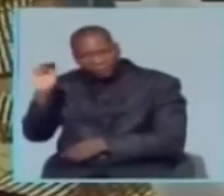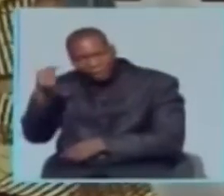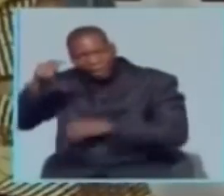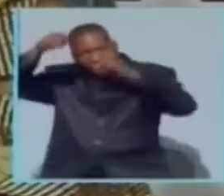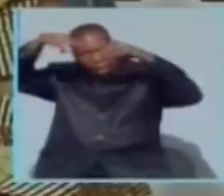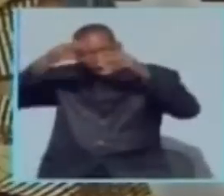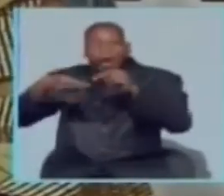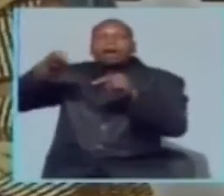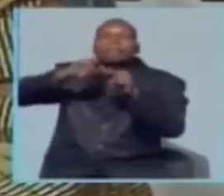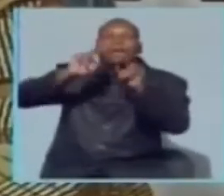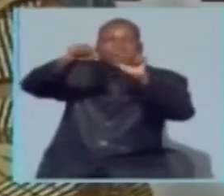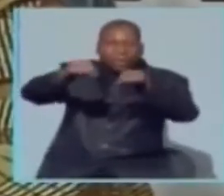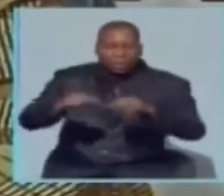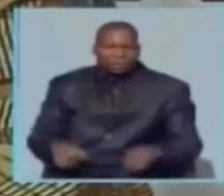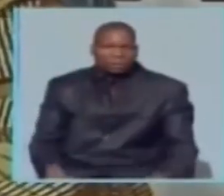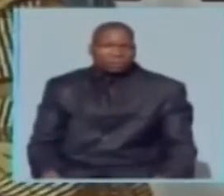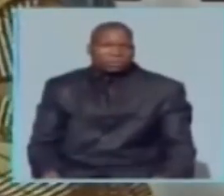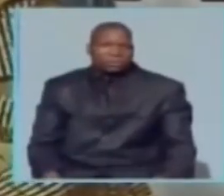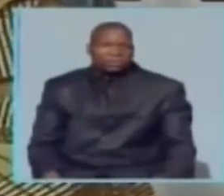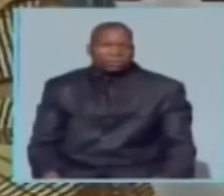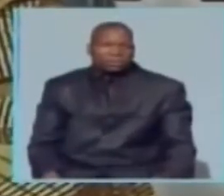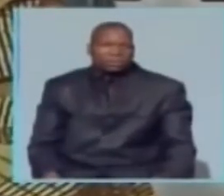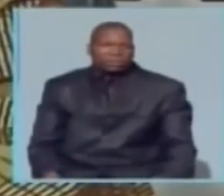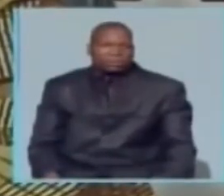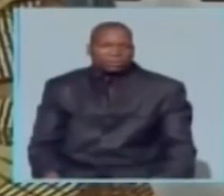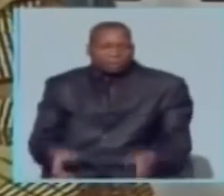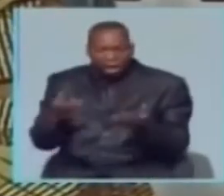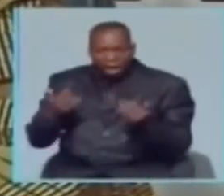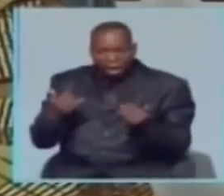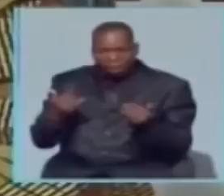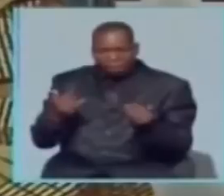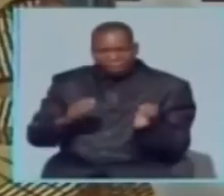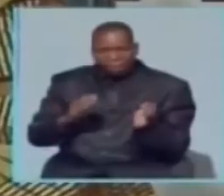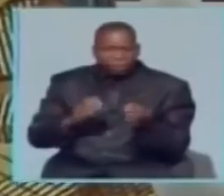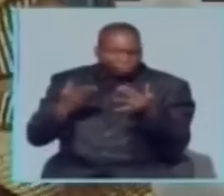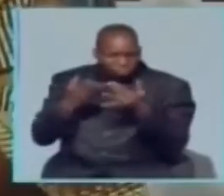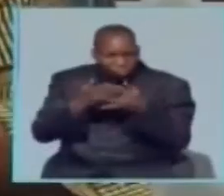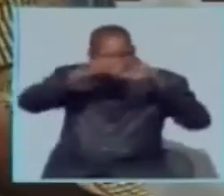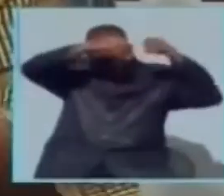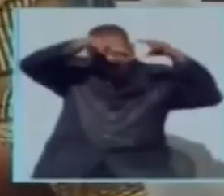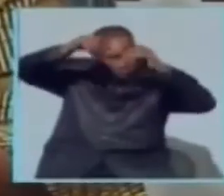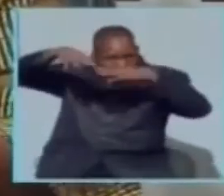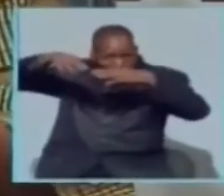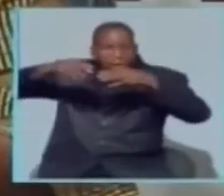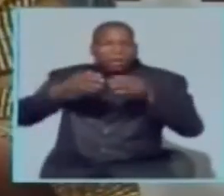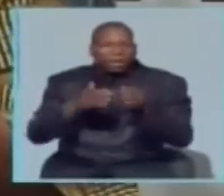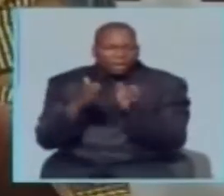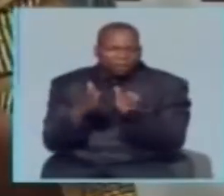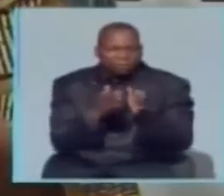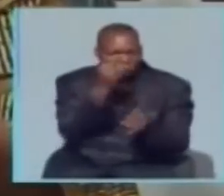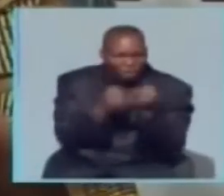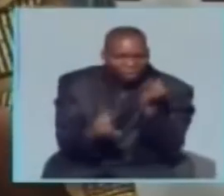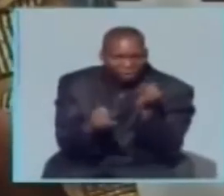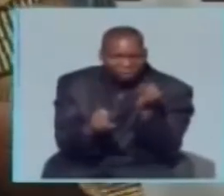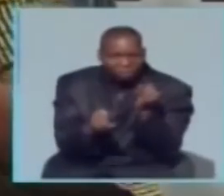We are also just finished arrangements through ZESCO with another company to